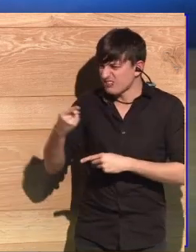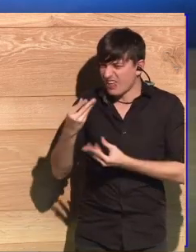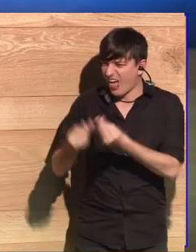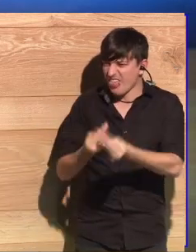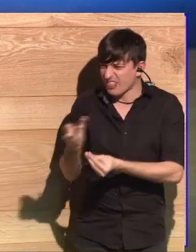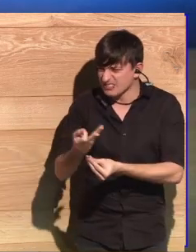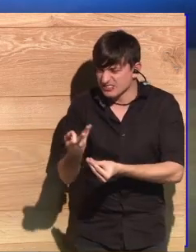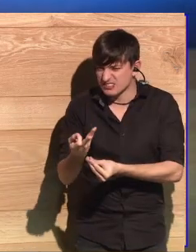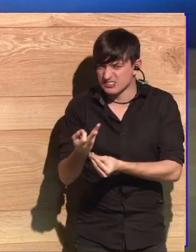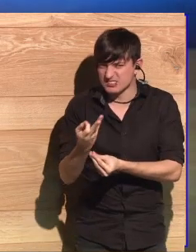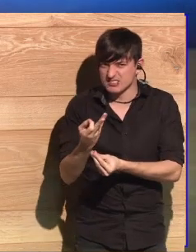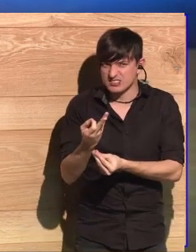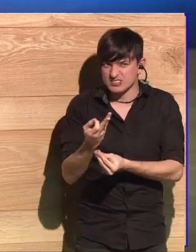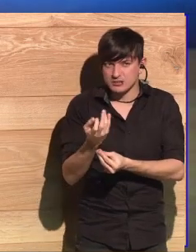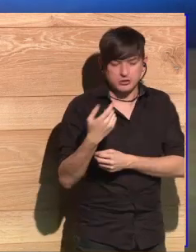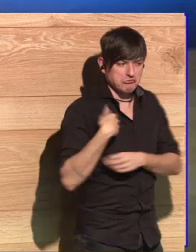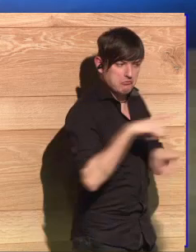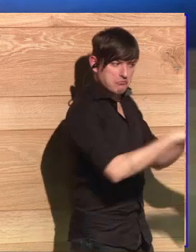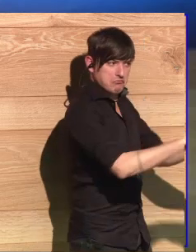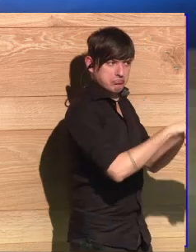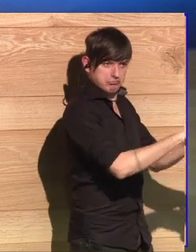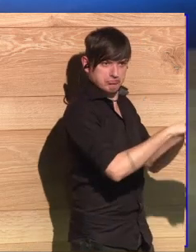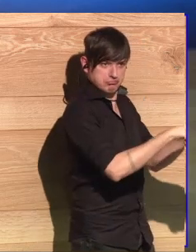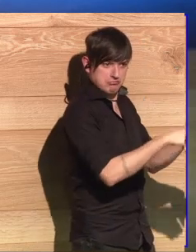said, "I'm teaching the kid a lesson."